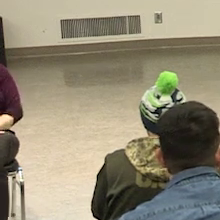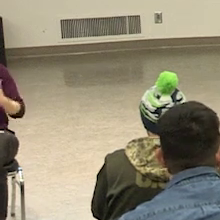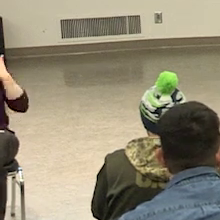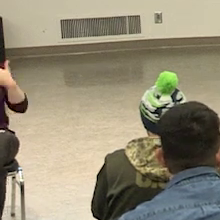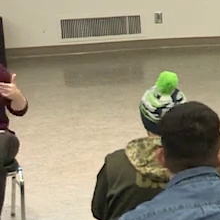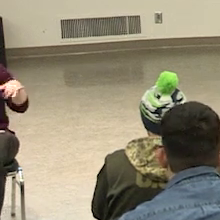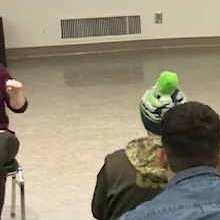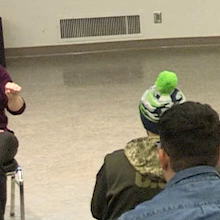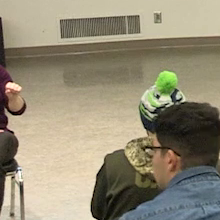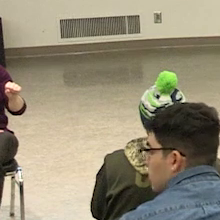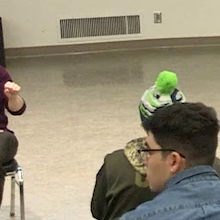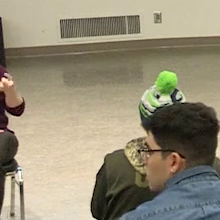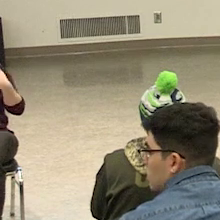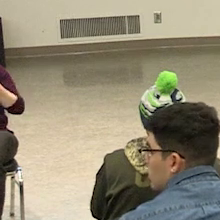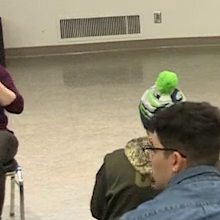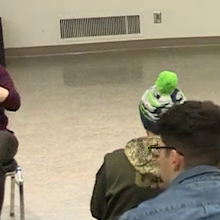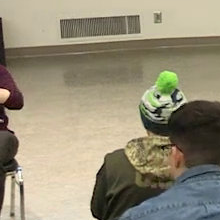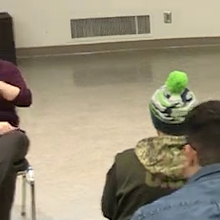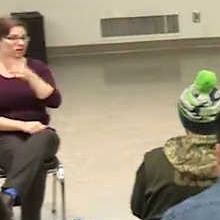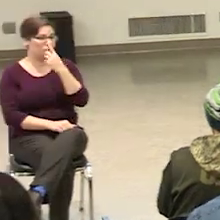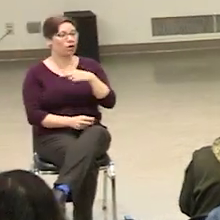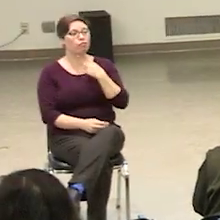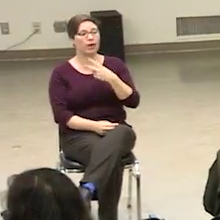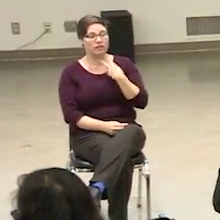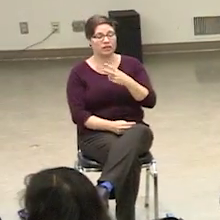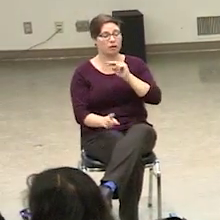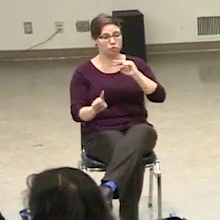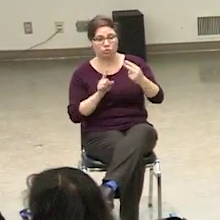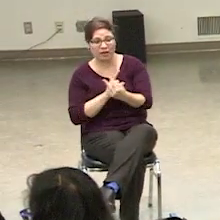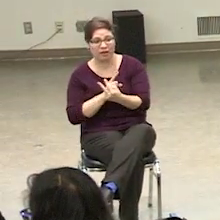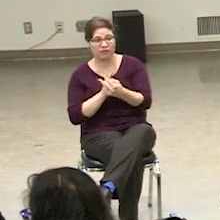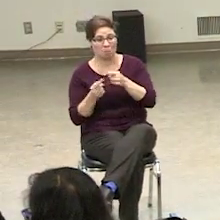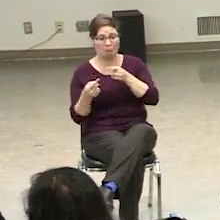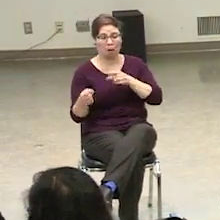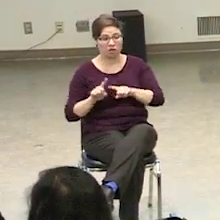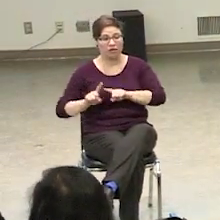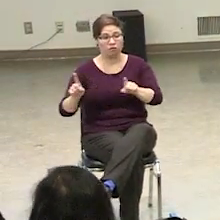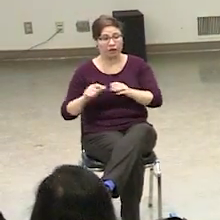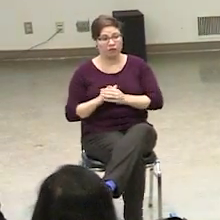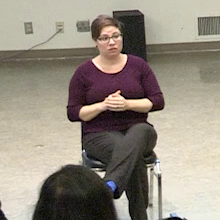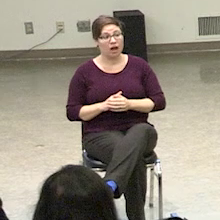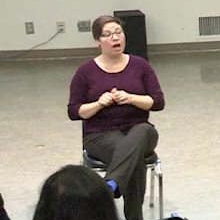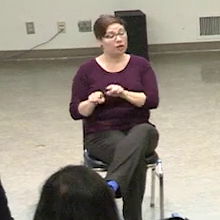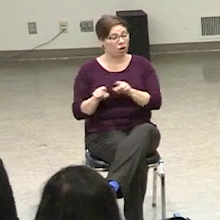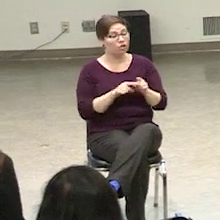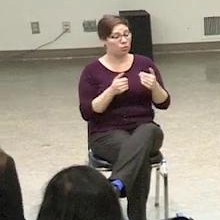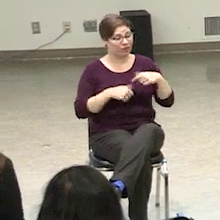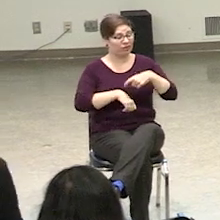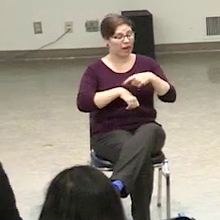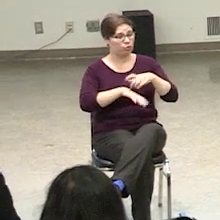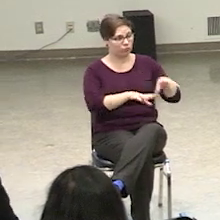Thank you, yeah, so that we make space for voices and perspectives, and we also, there's a time to claim that space and speak